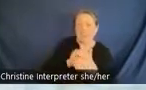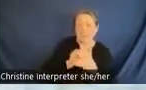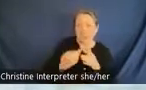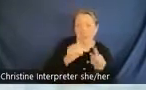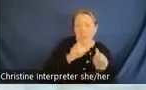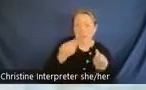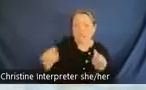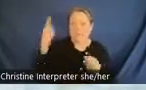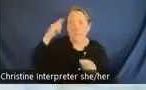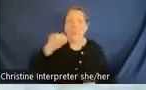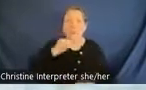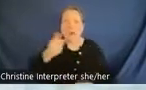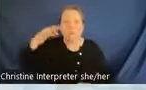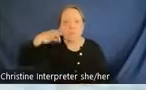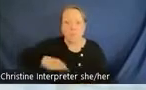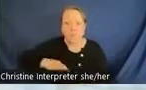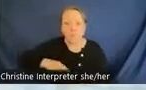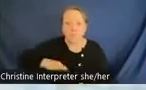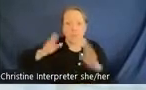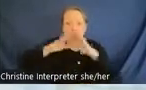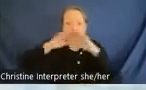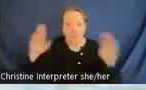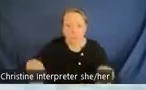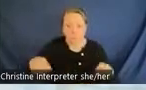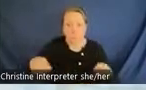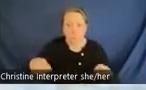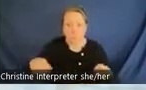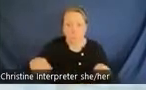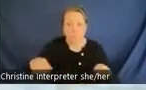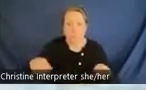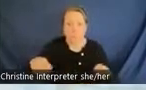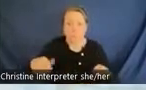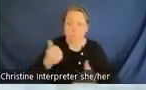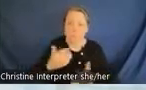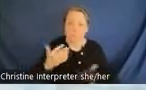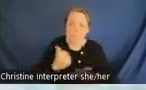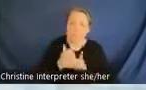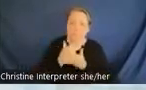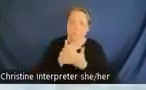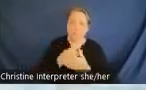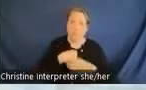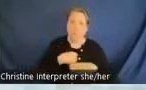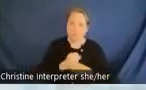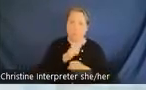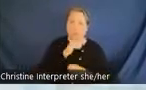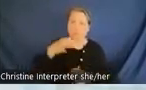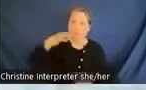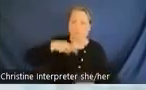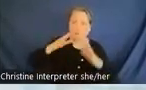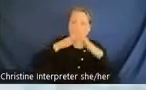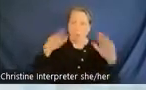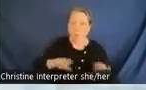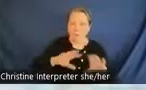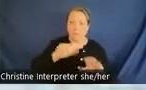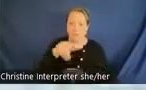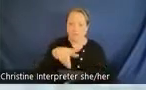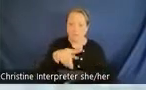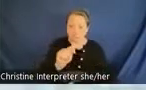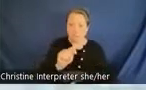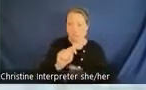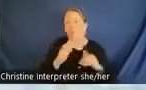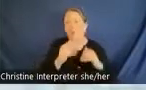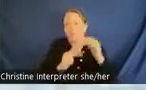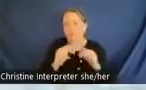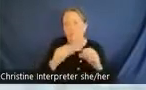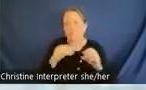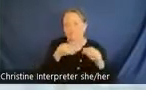housing places to make a nonprofit housing unit or building more